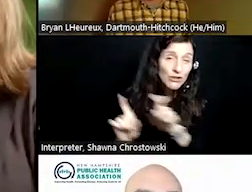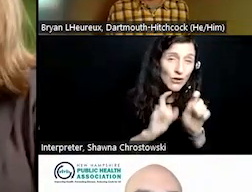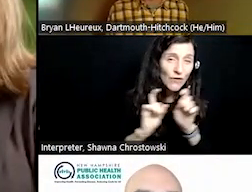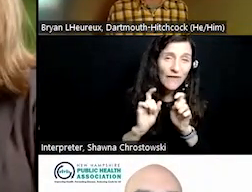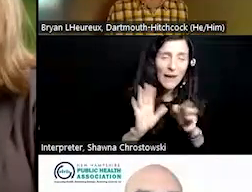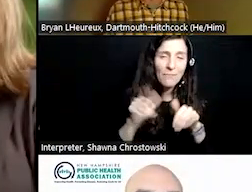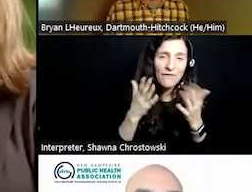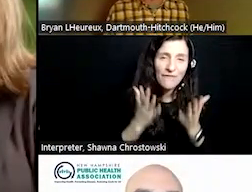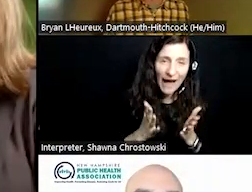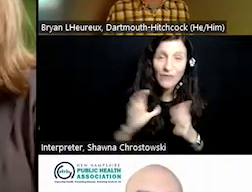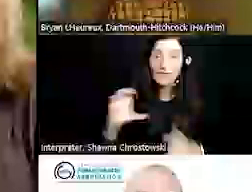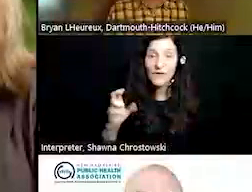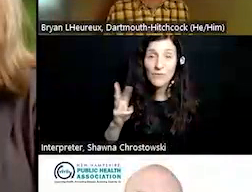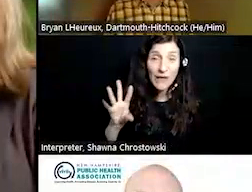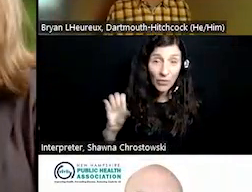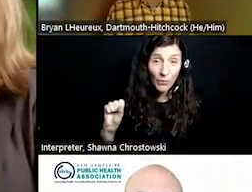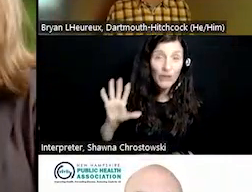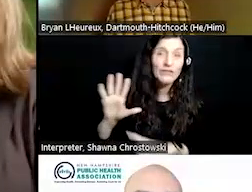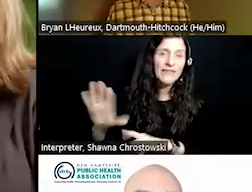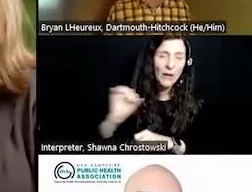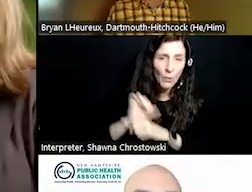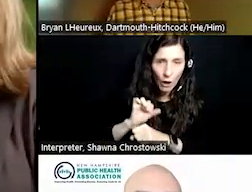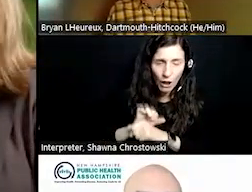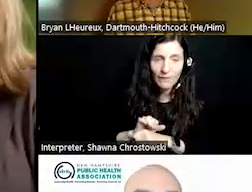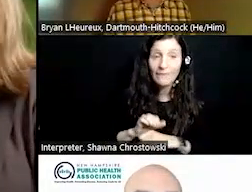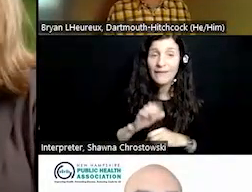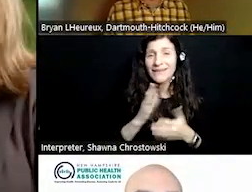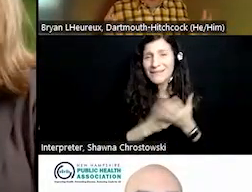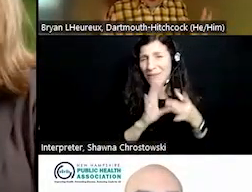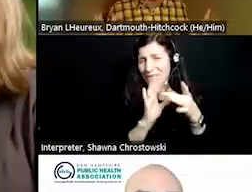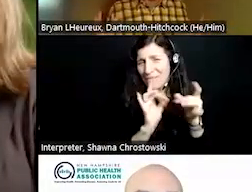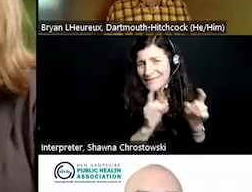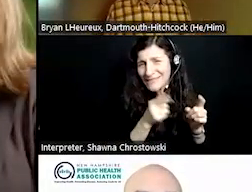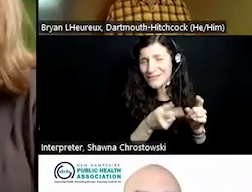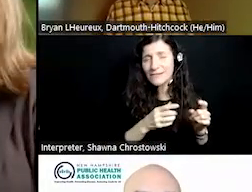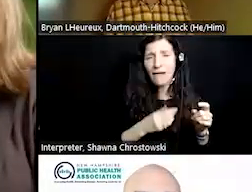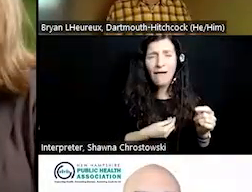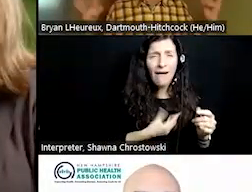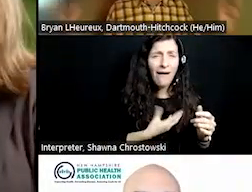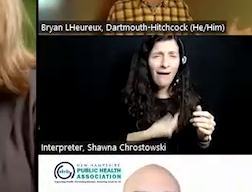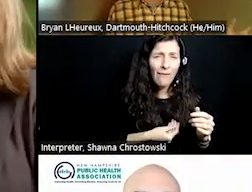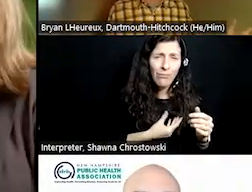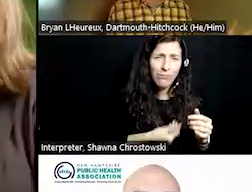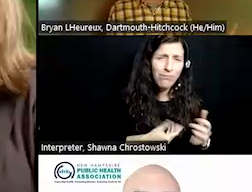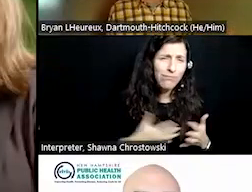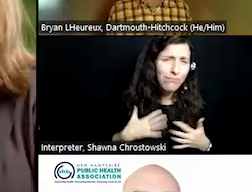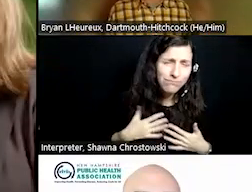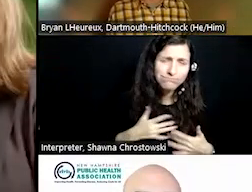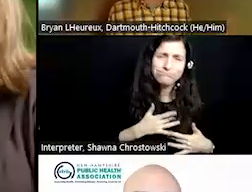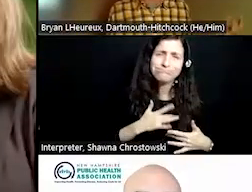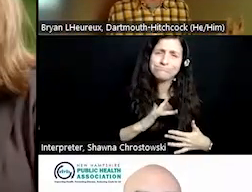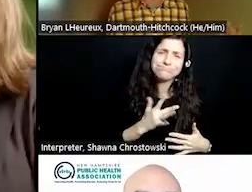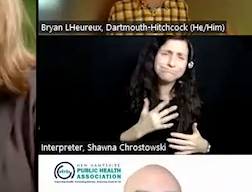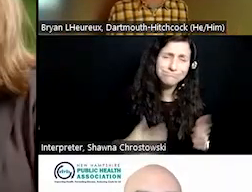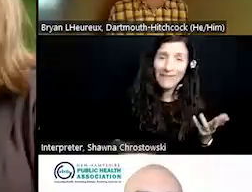community health workers are doing and how they value it. And some of these messages here just warm my heart. These folks are miracle workers. They